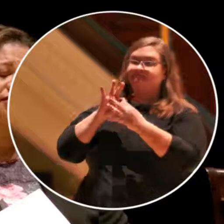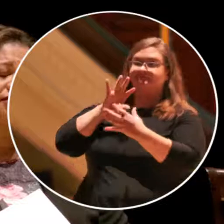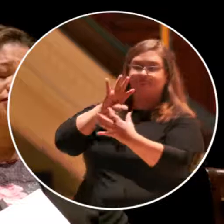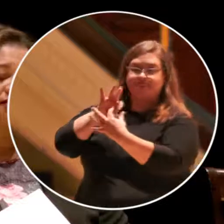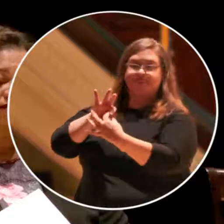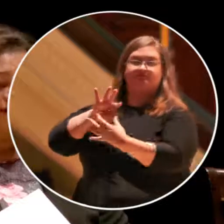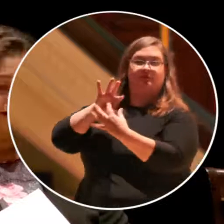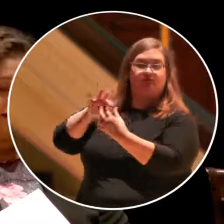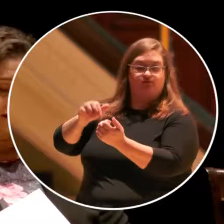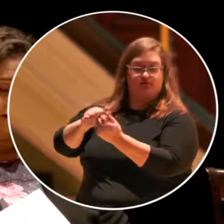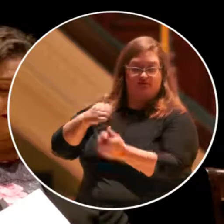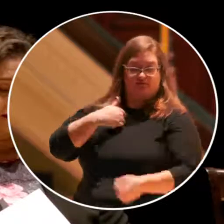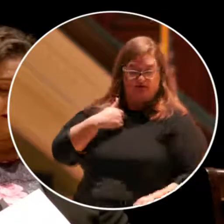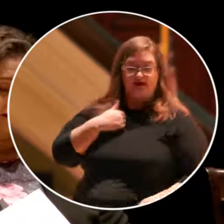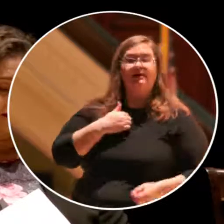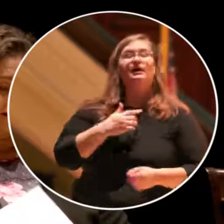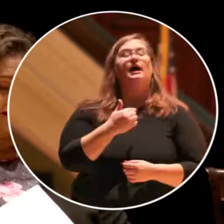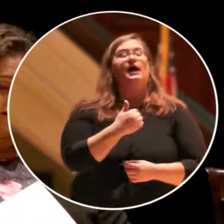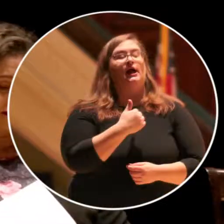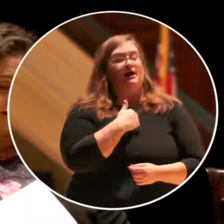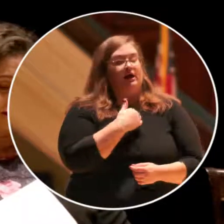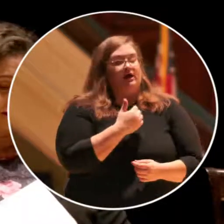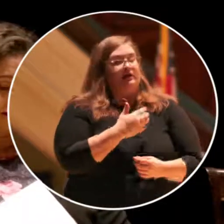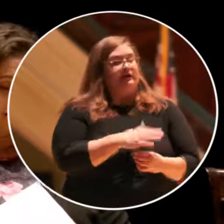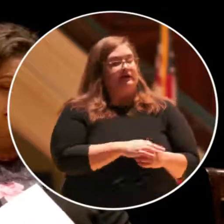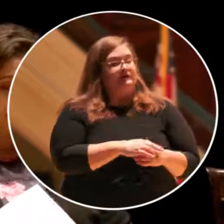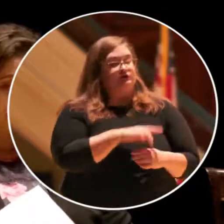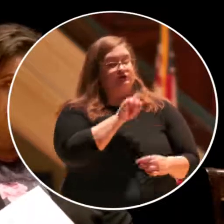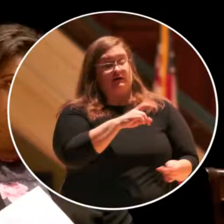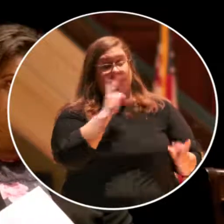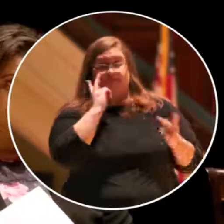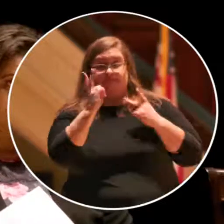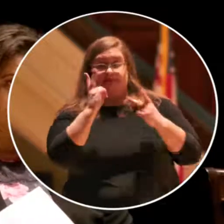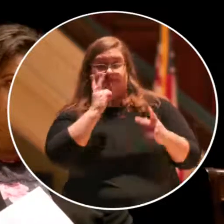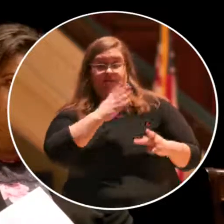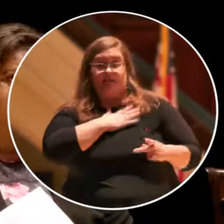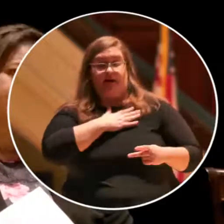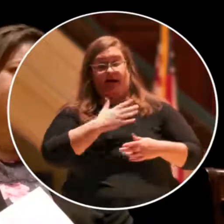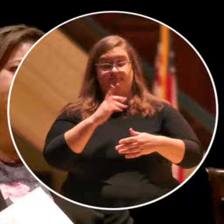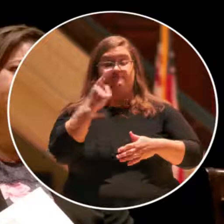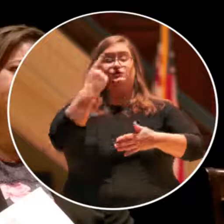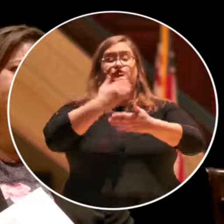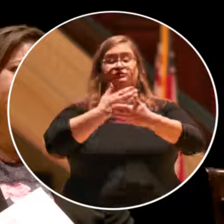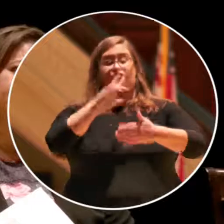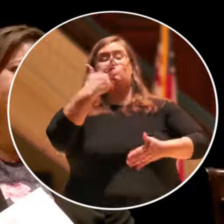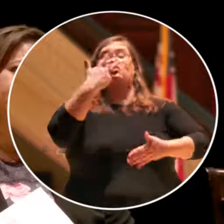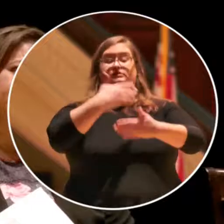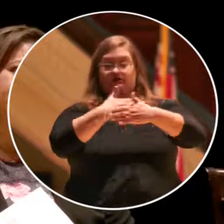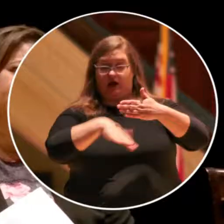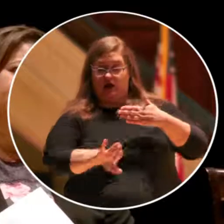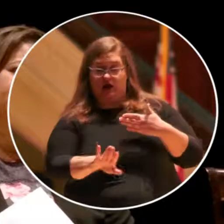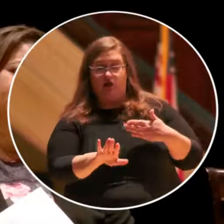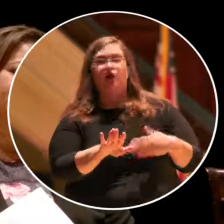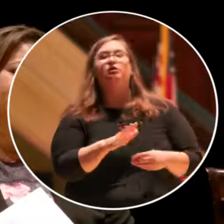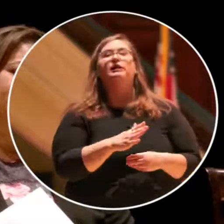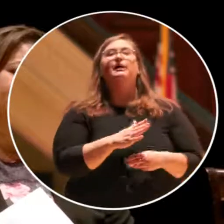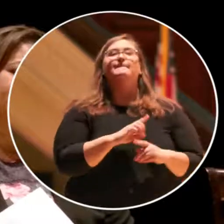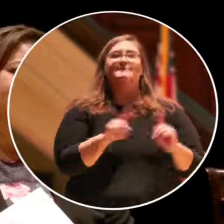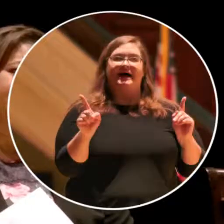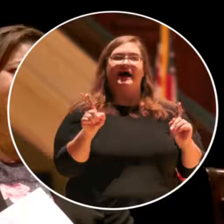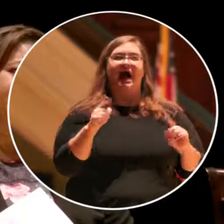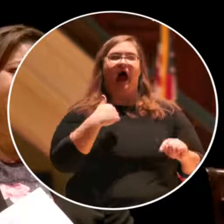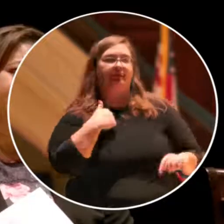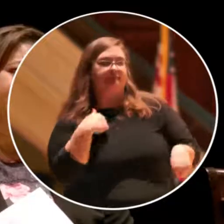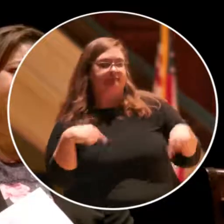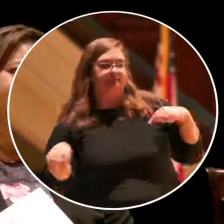college graduation and the birth of my 3rd child. But these events, while happy, always find us in our awkward dance.